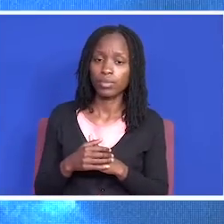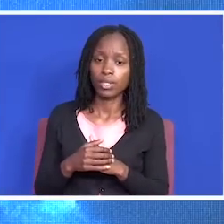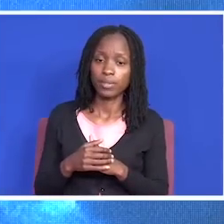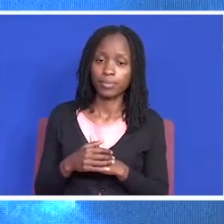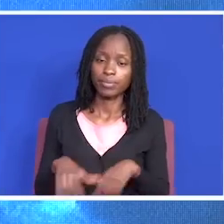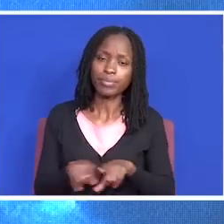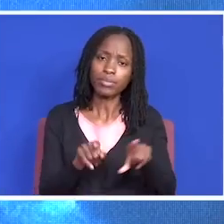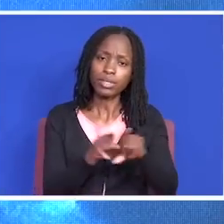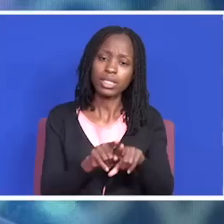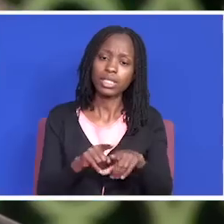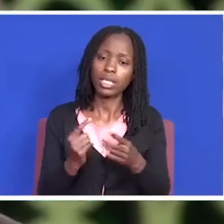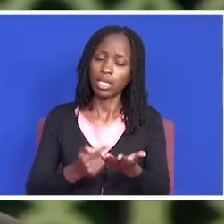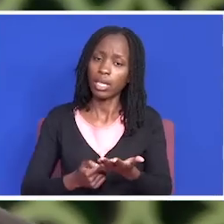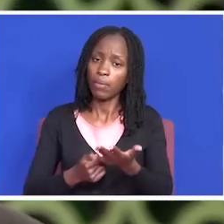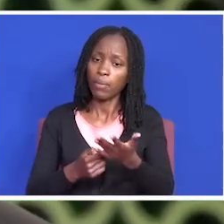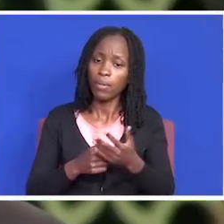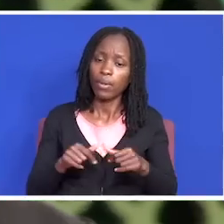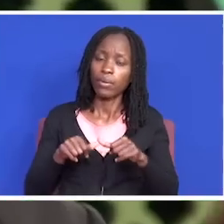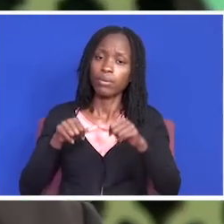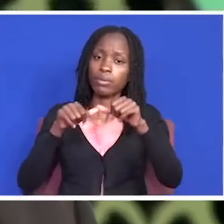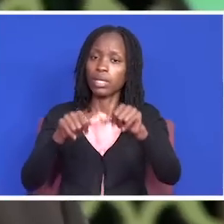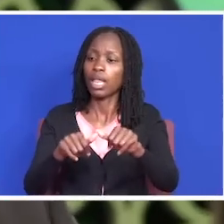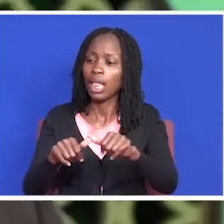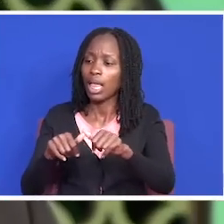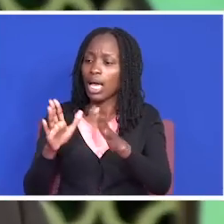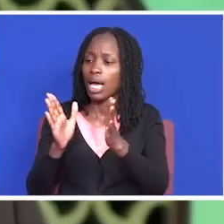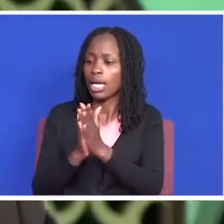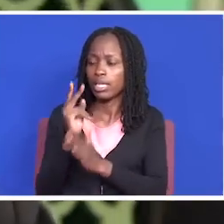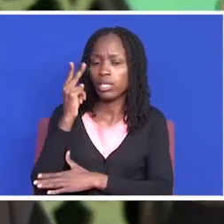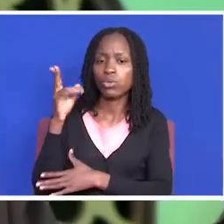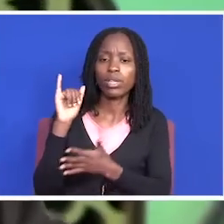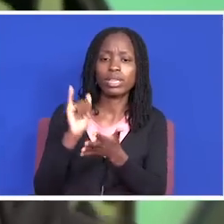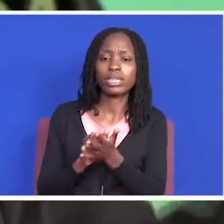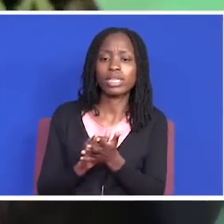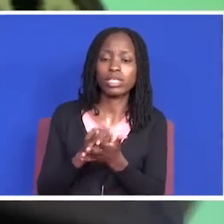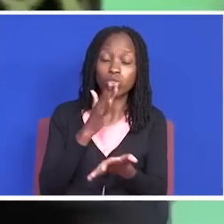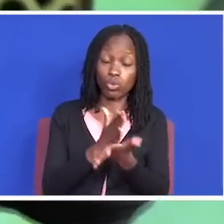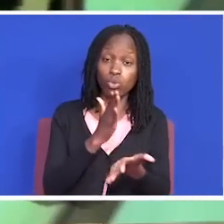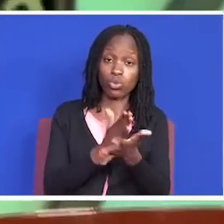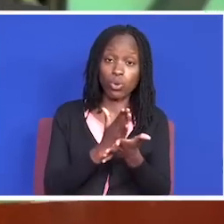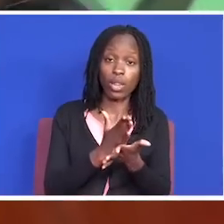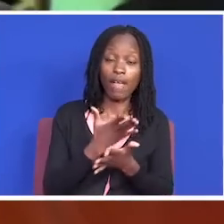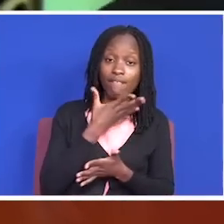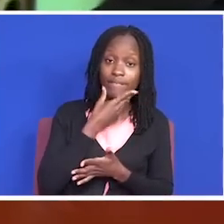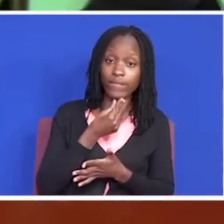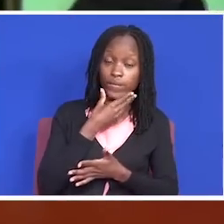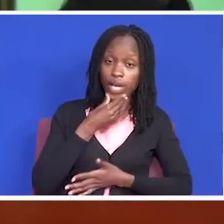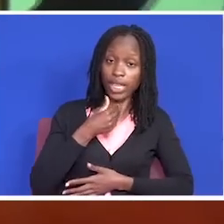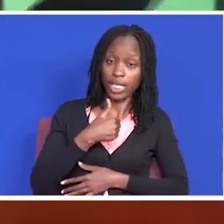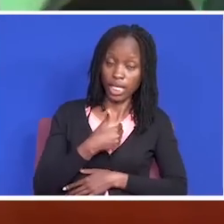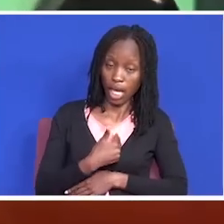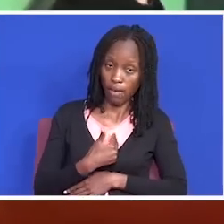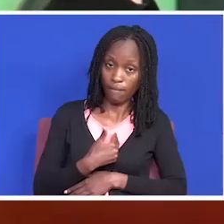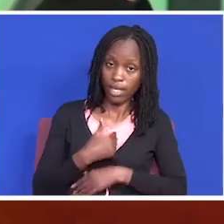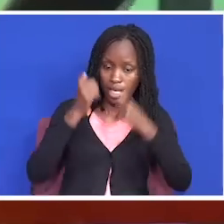was adding up with a conclusion. They can't quite tell what a current father, their fathers, remember these are university students, so